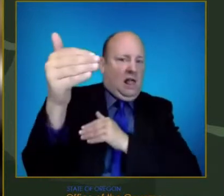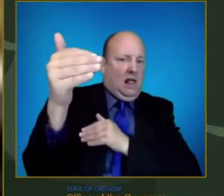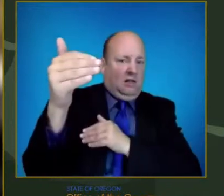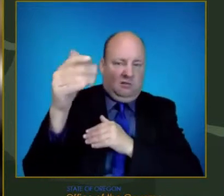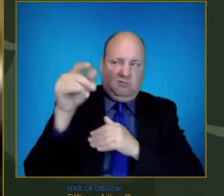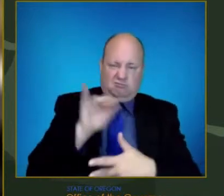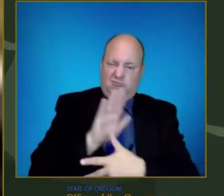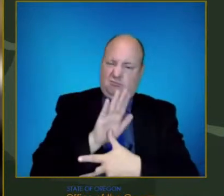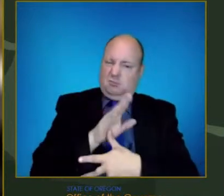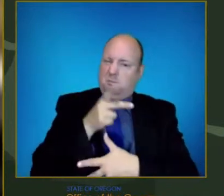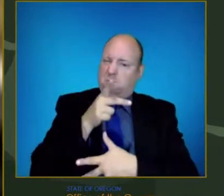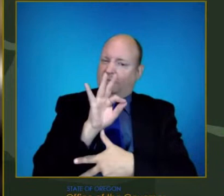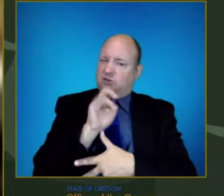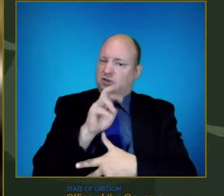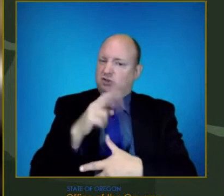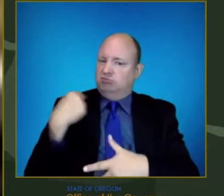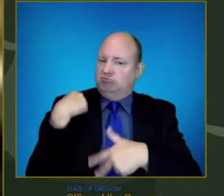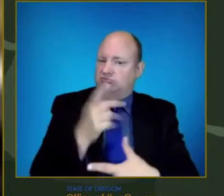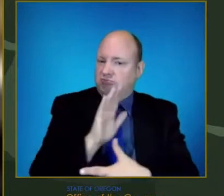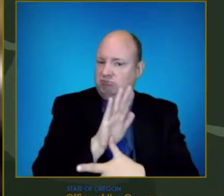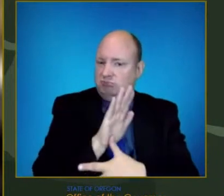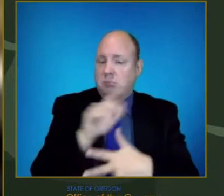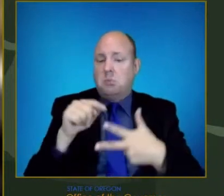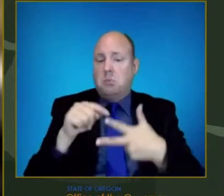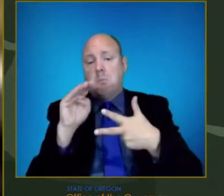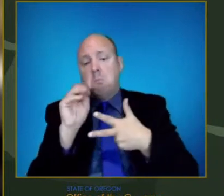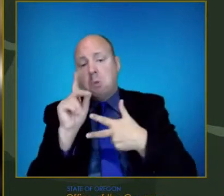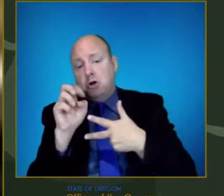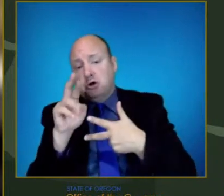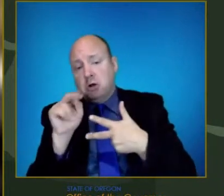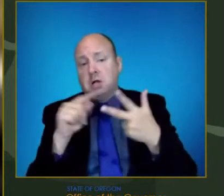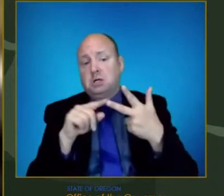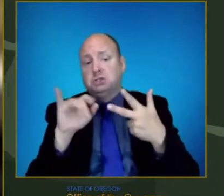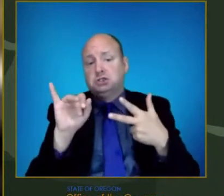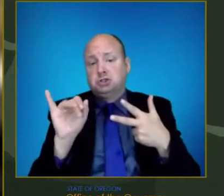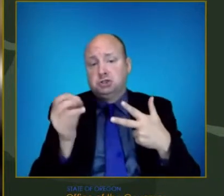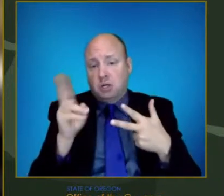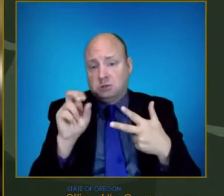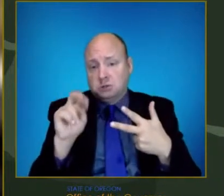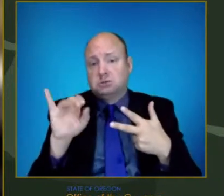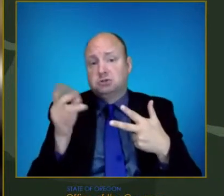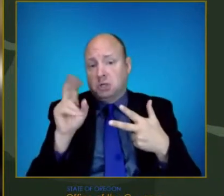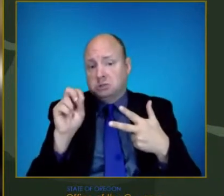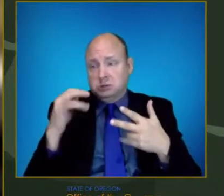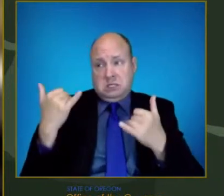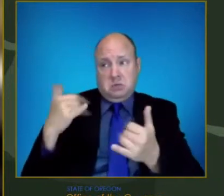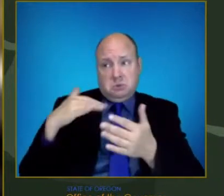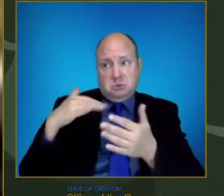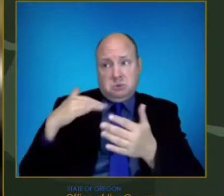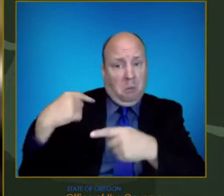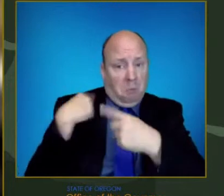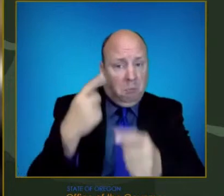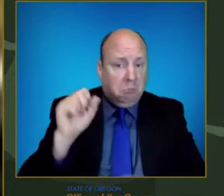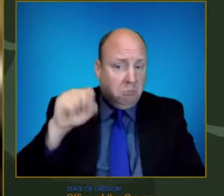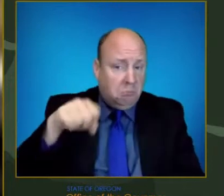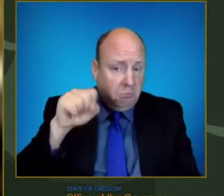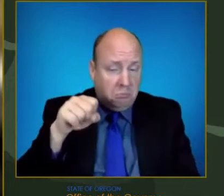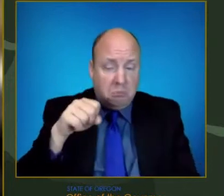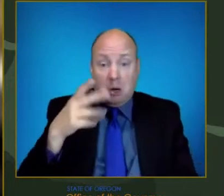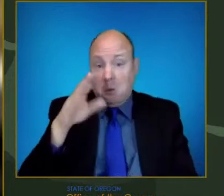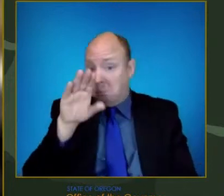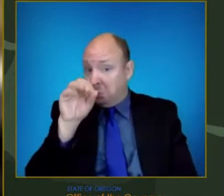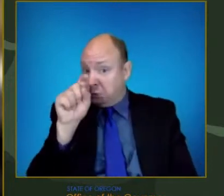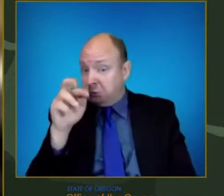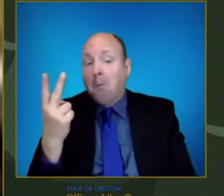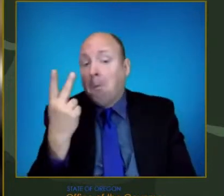vaccine booster studies are underway, and it's just going to be a question of time and for those companies to get